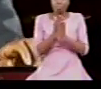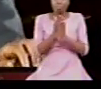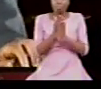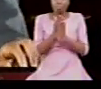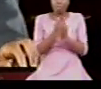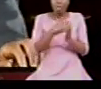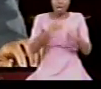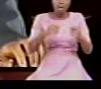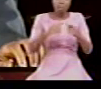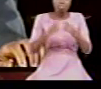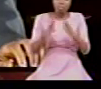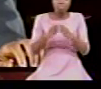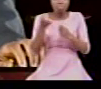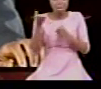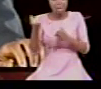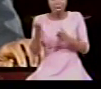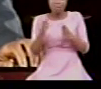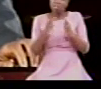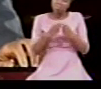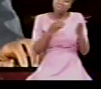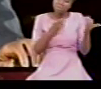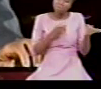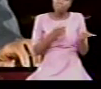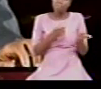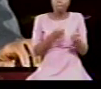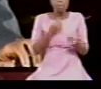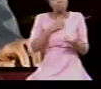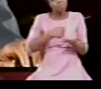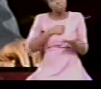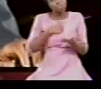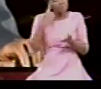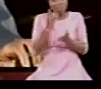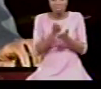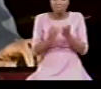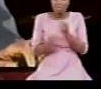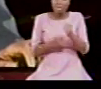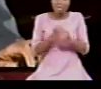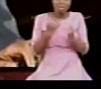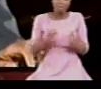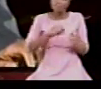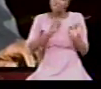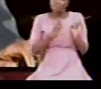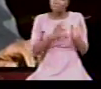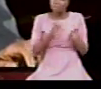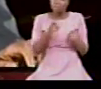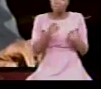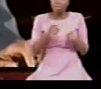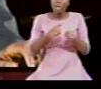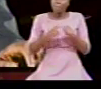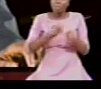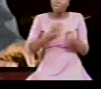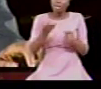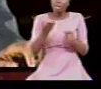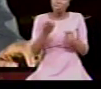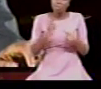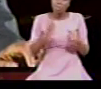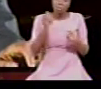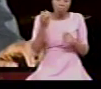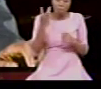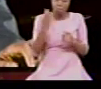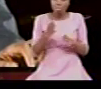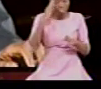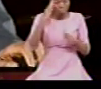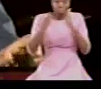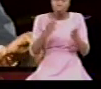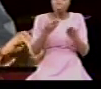and go to meet him. Sorry, for some years now, I hate you, but I was covering with smiles, with